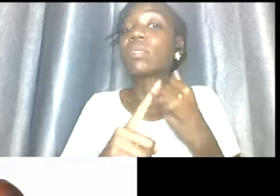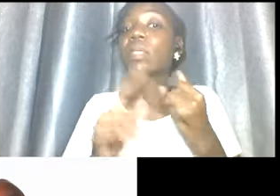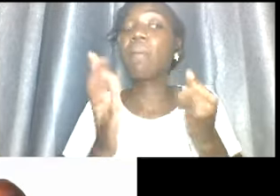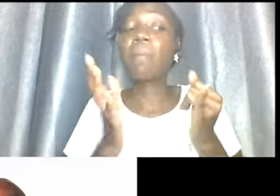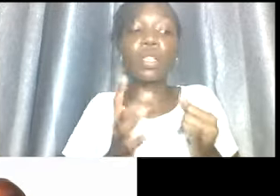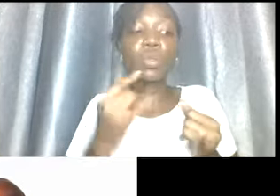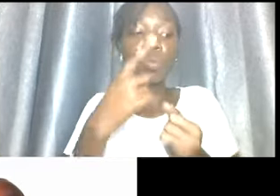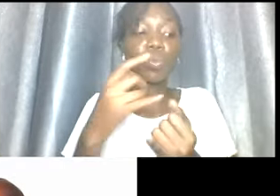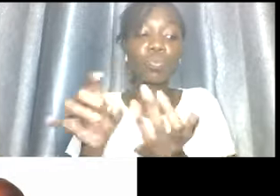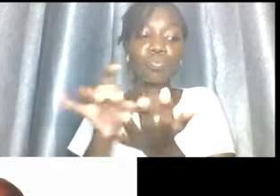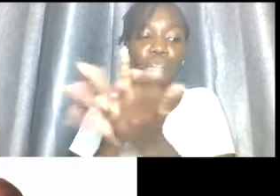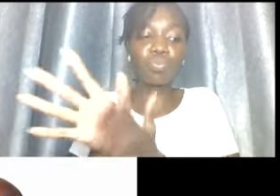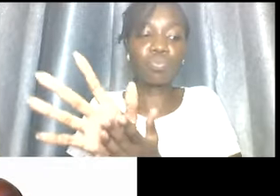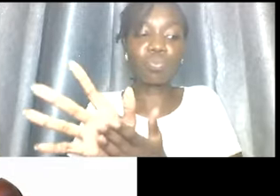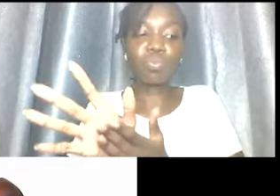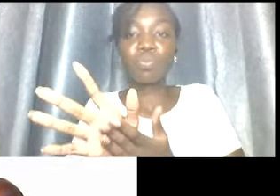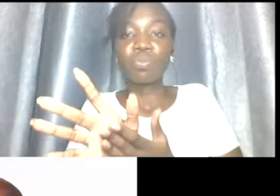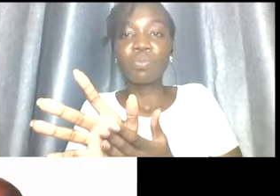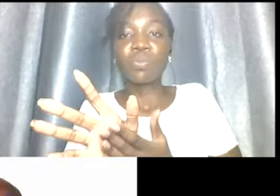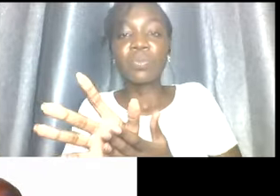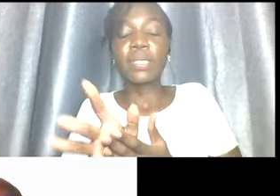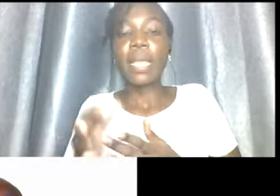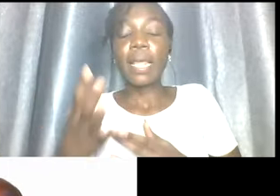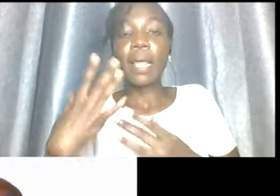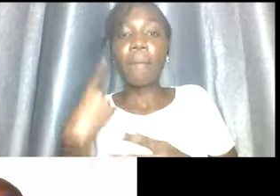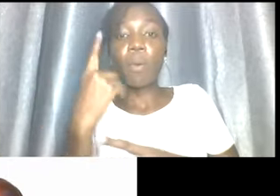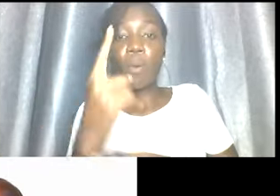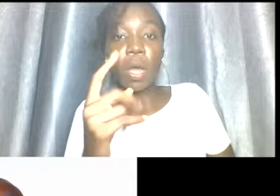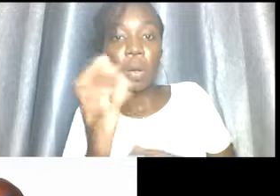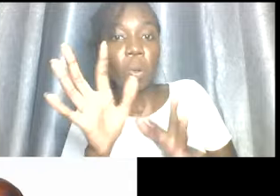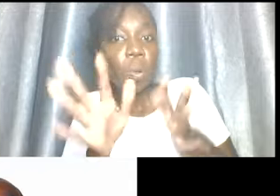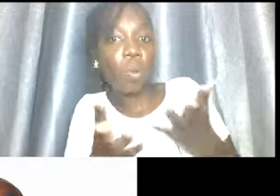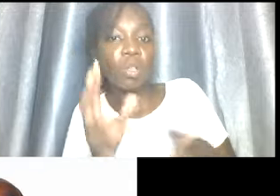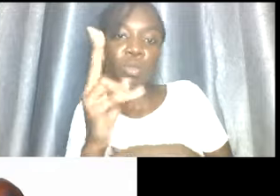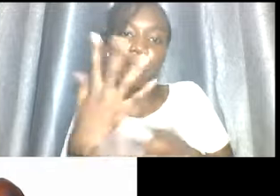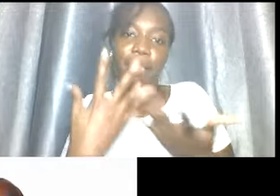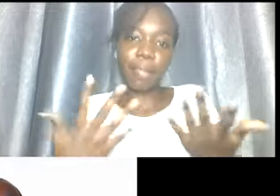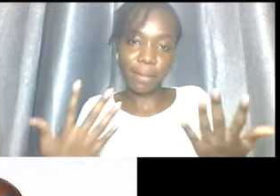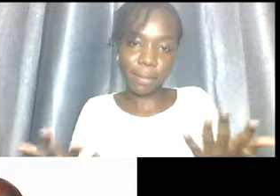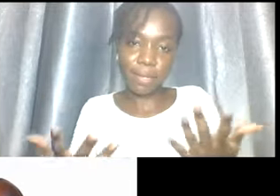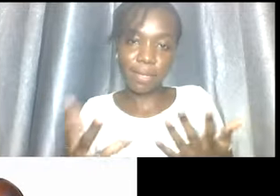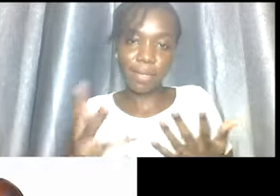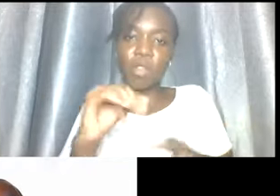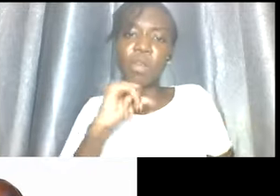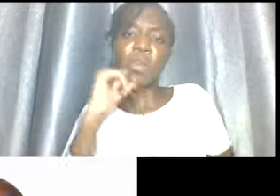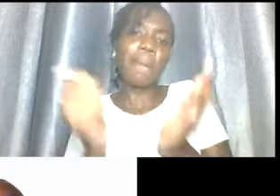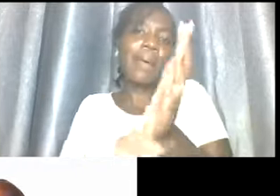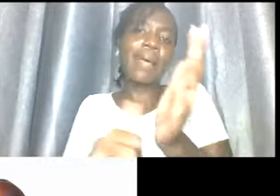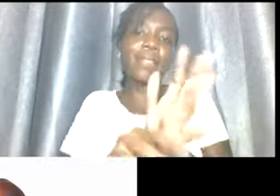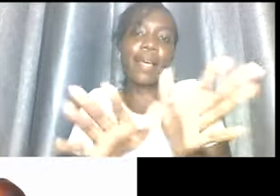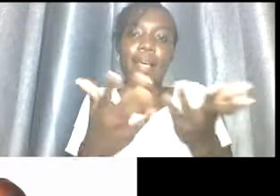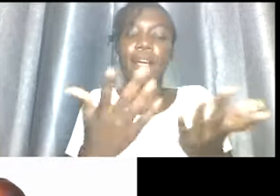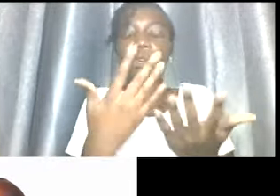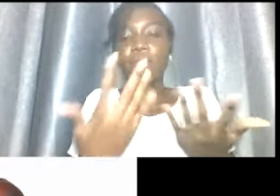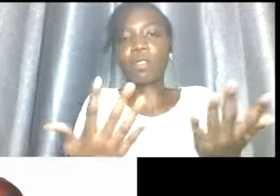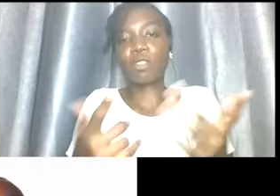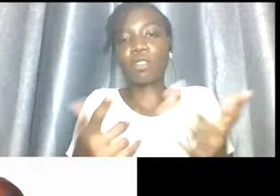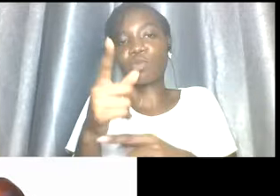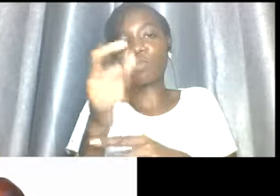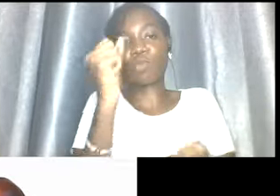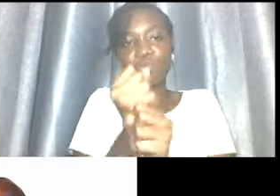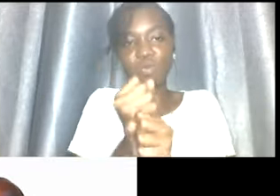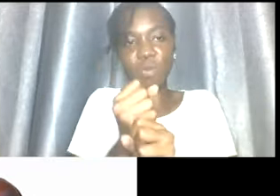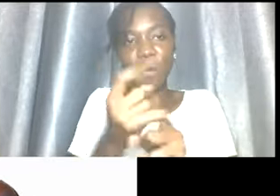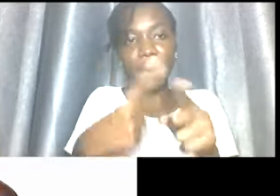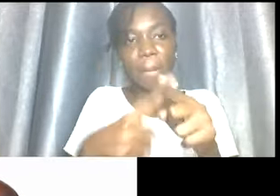are those who only know to do one or two things, no matter how well they know to do it. But when you can do 5 to